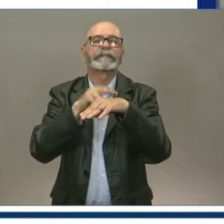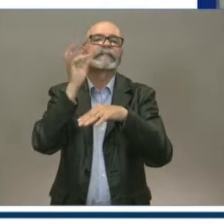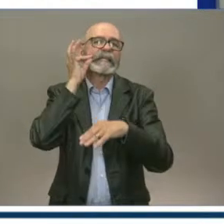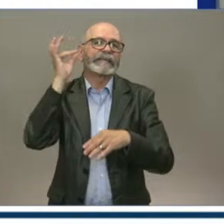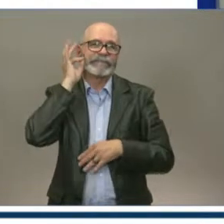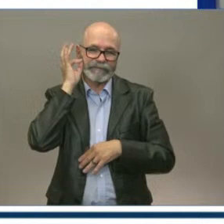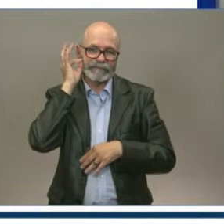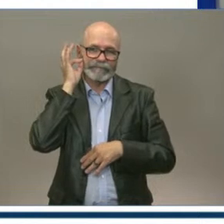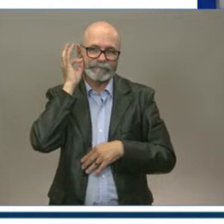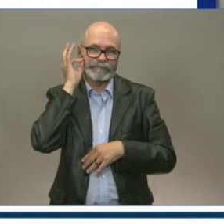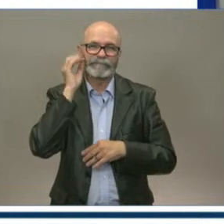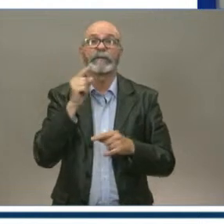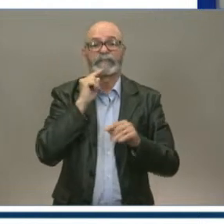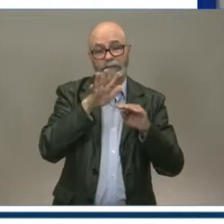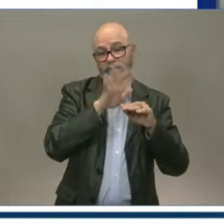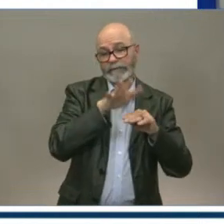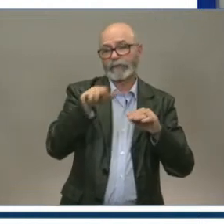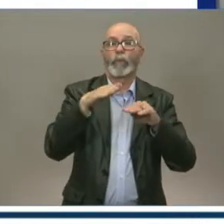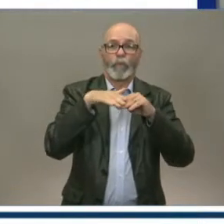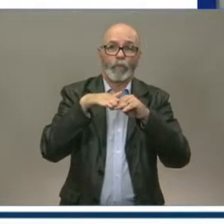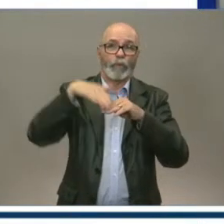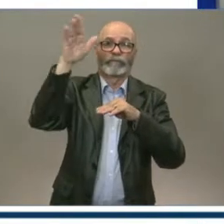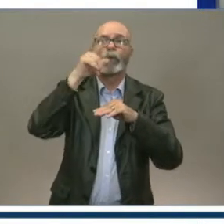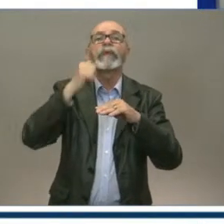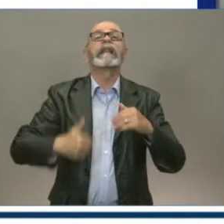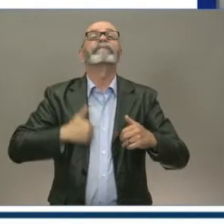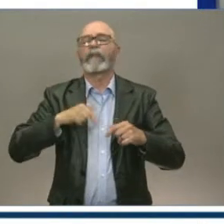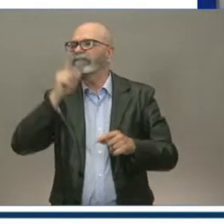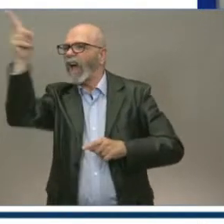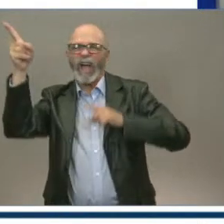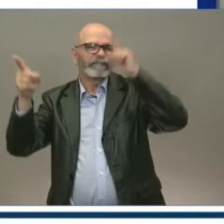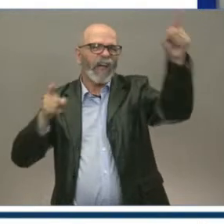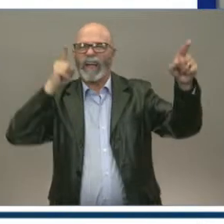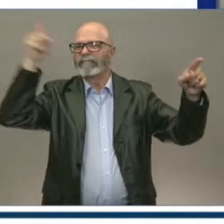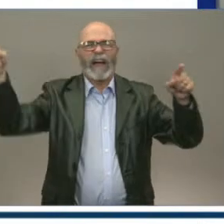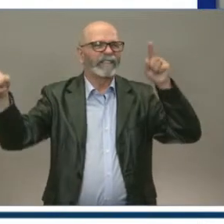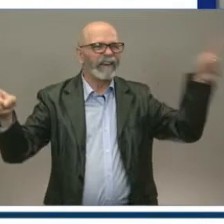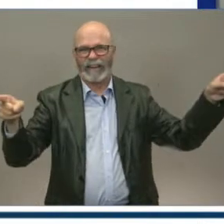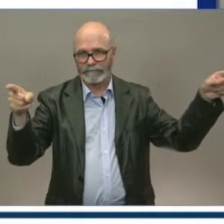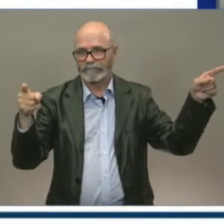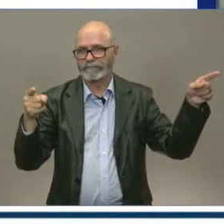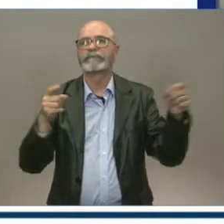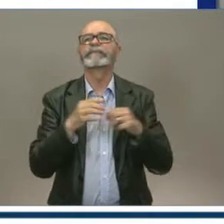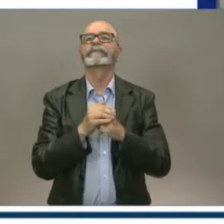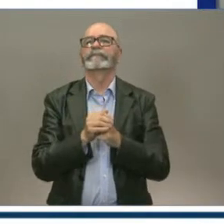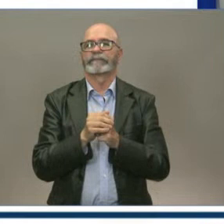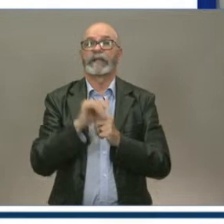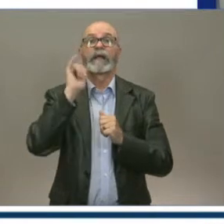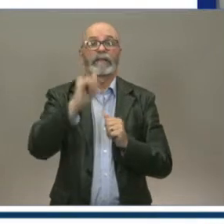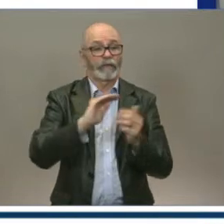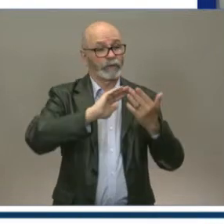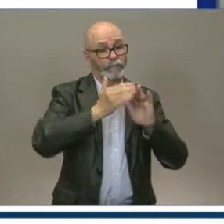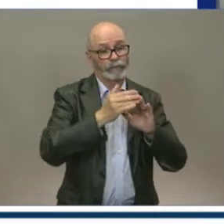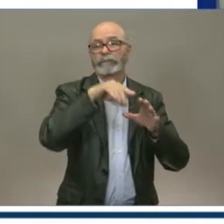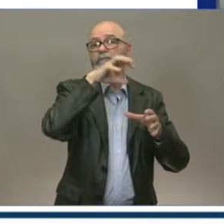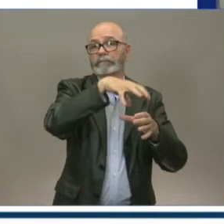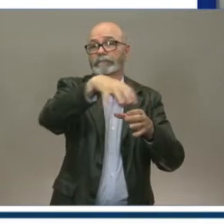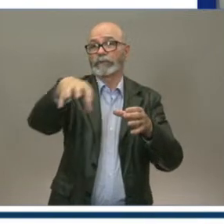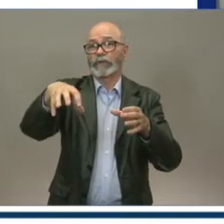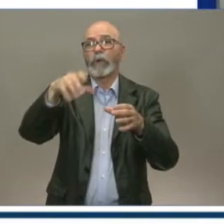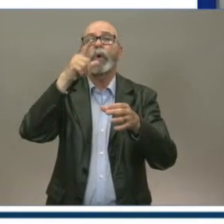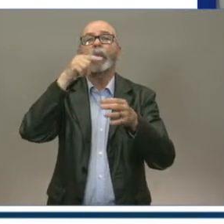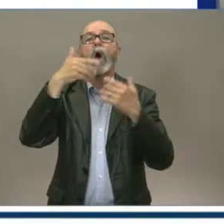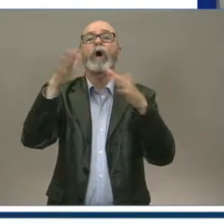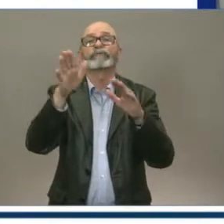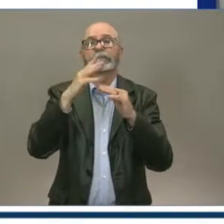live outside of the communities and expand to all community members who are over 16. I want to take the opportunity to acknowledge